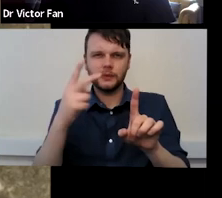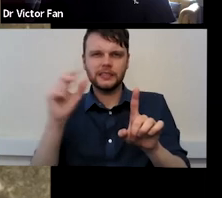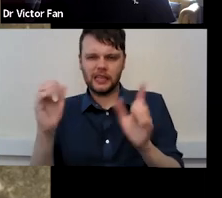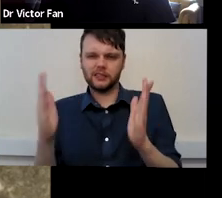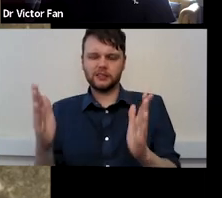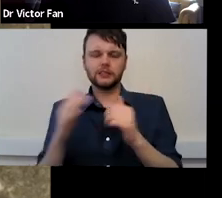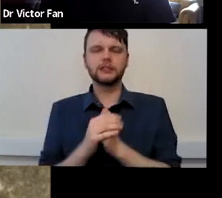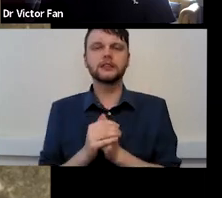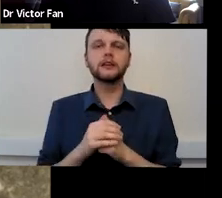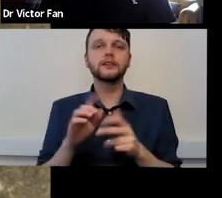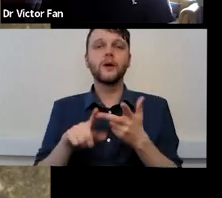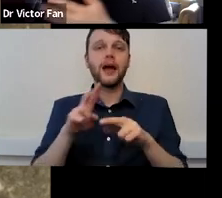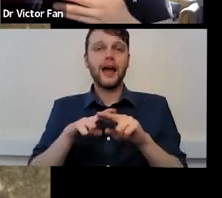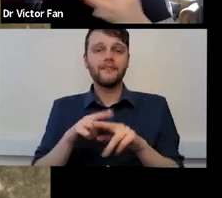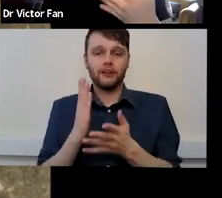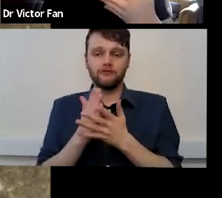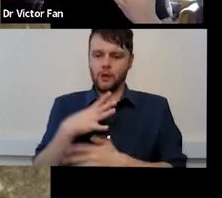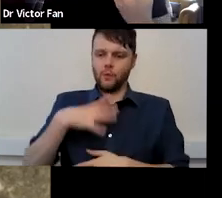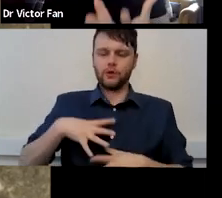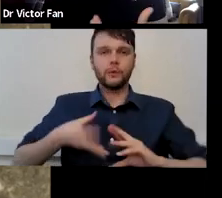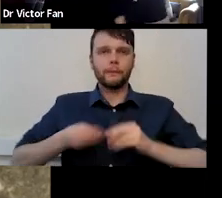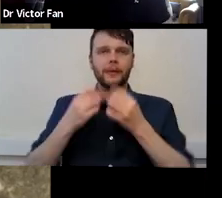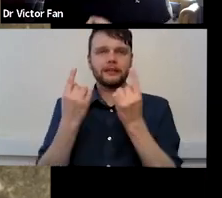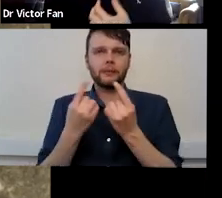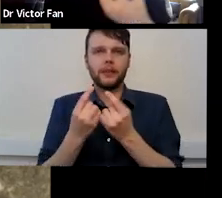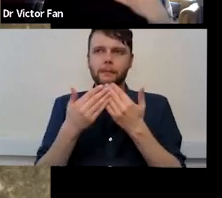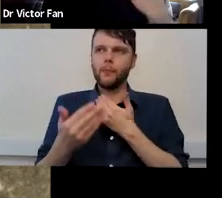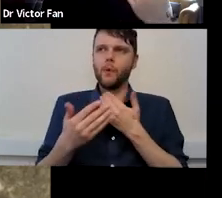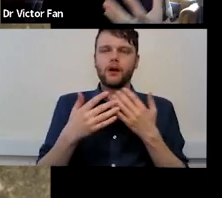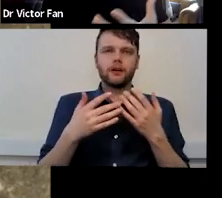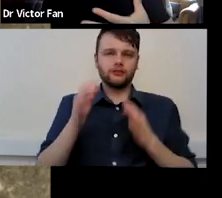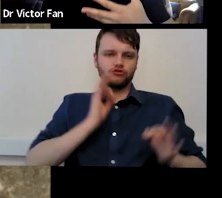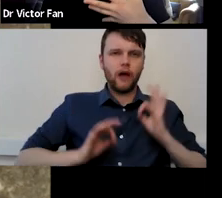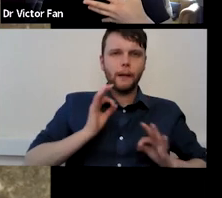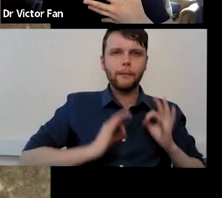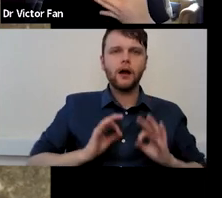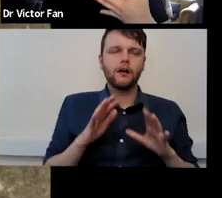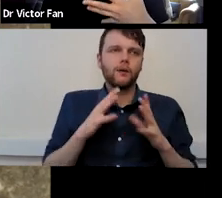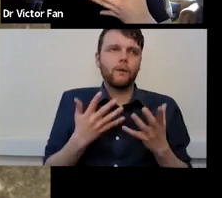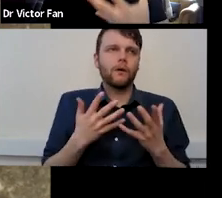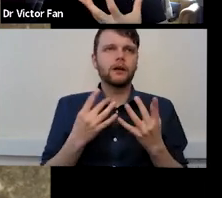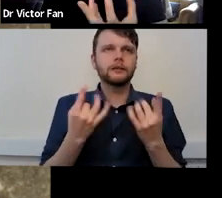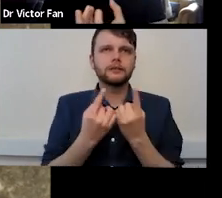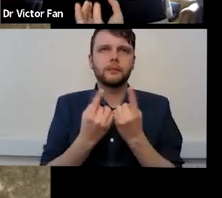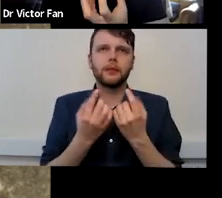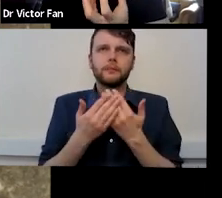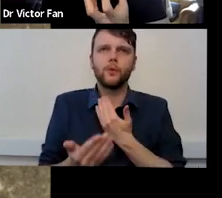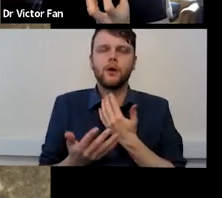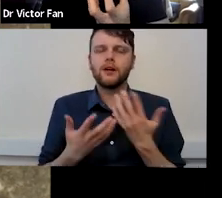if you were someone who really wanted to make something like a literary drama, something that has some kind